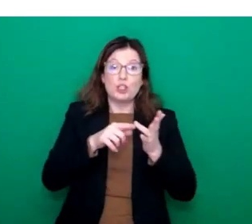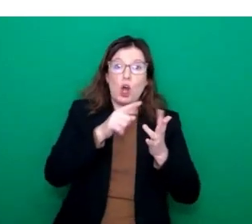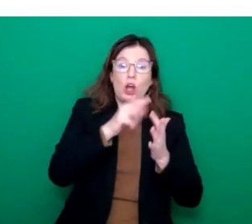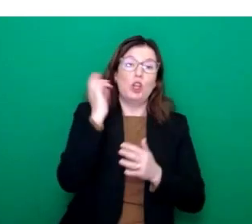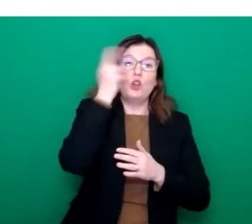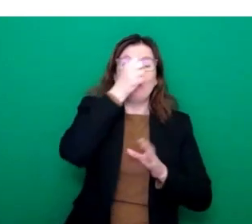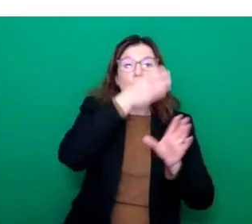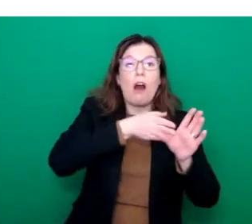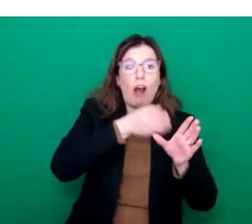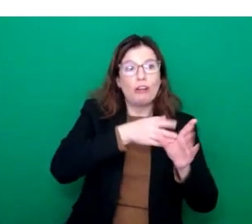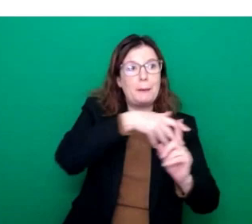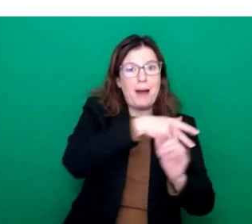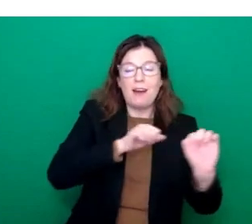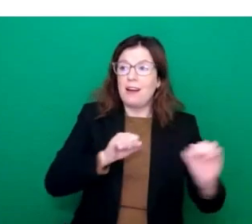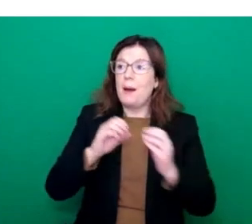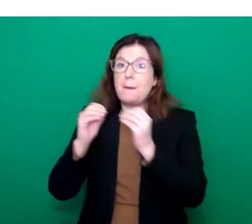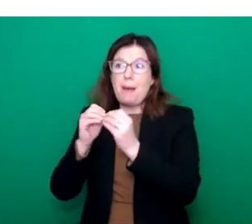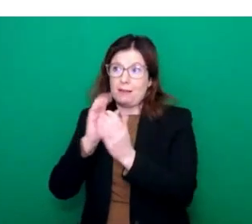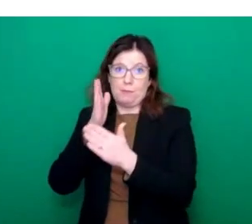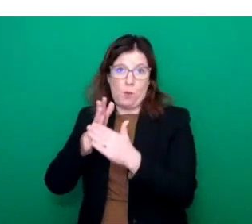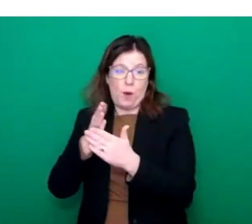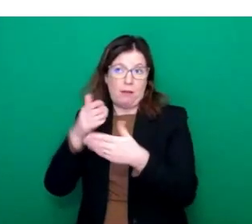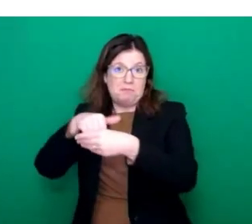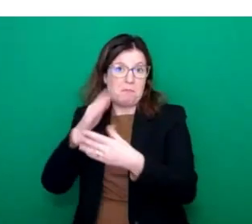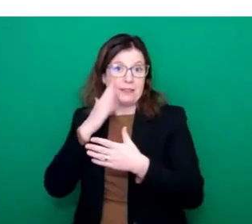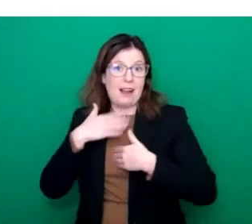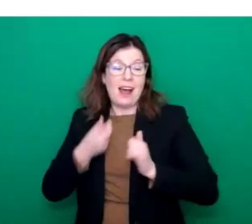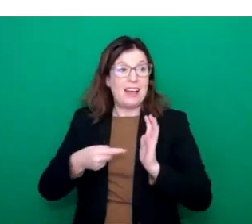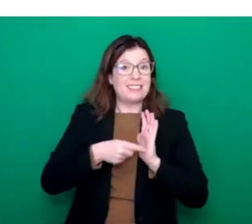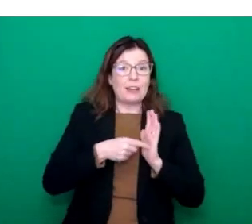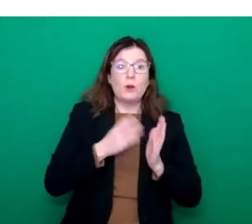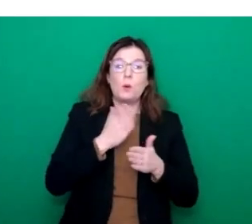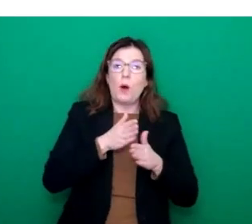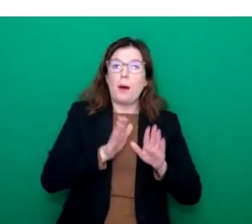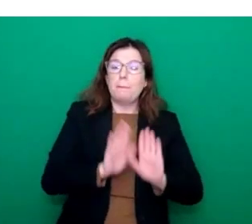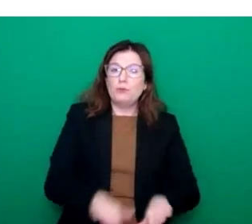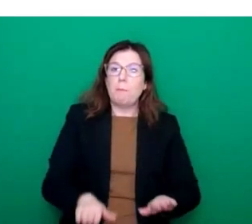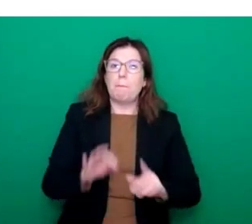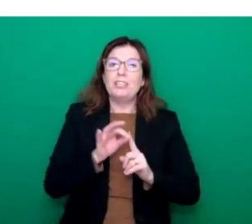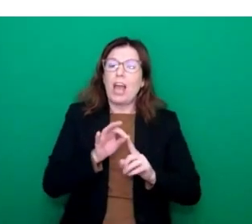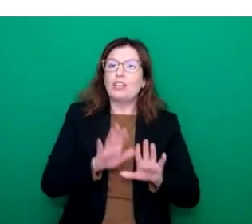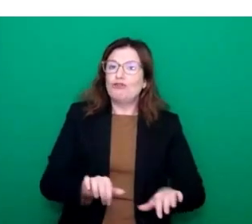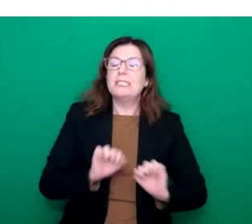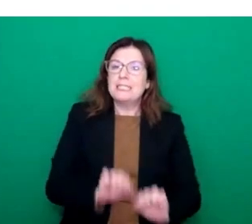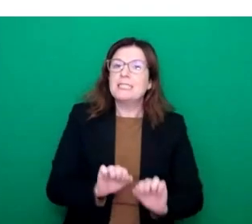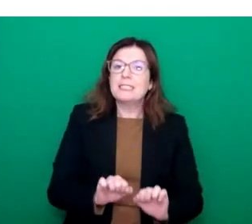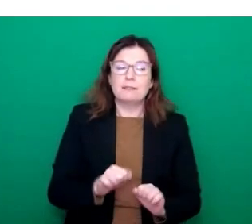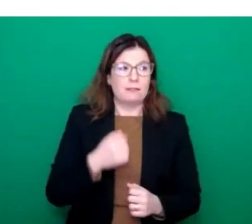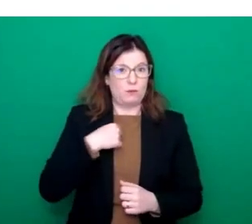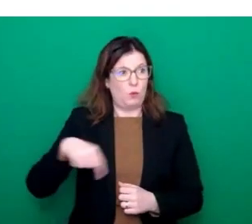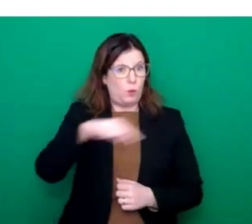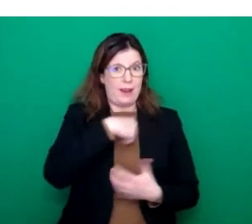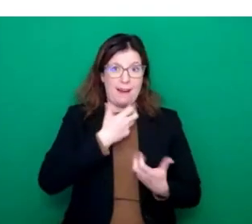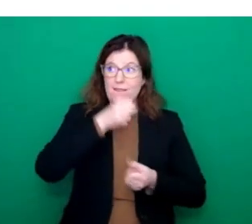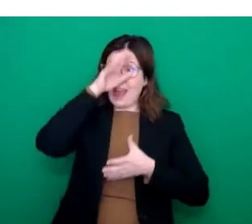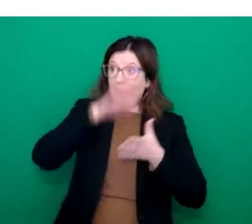neuropsychology background. Becca's worked in mental health, for instance, and Tanya's worked in paediatrics quite a lot. So we all bring our diverse experience